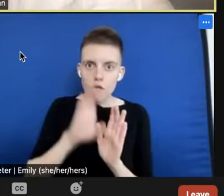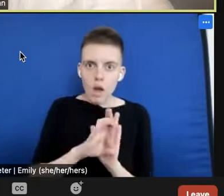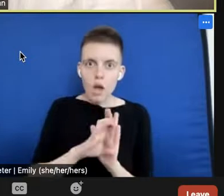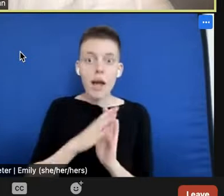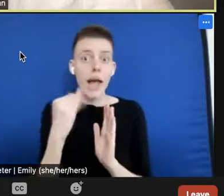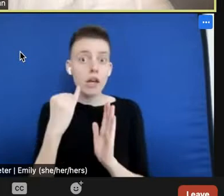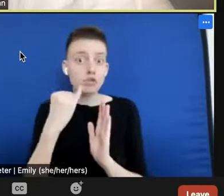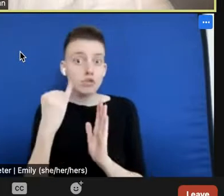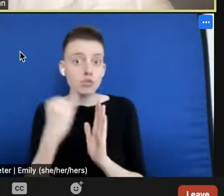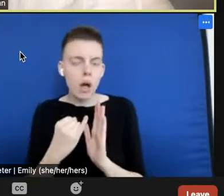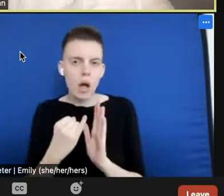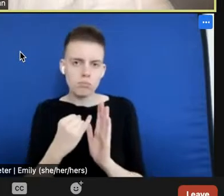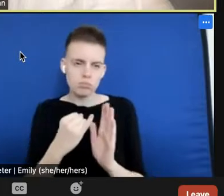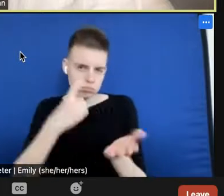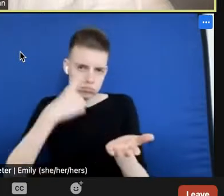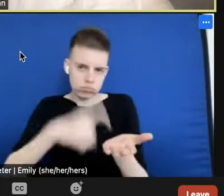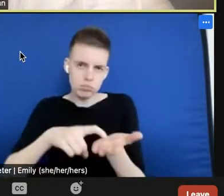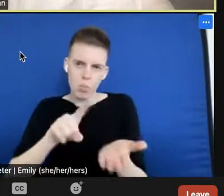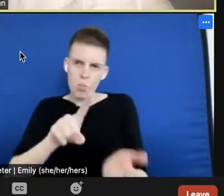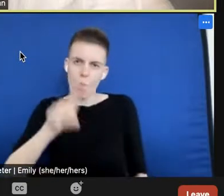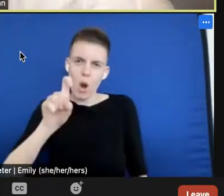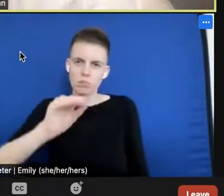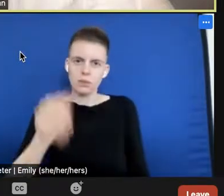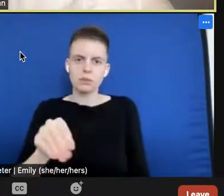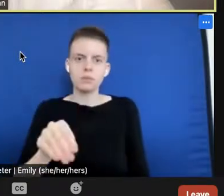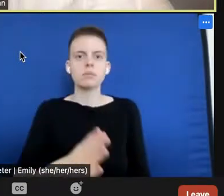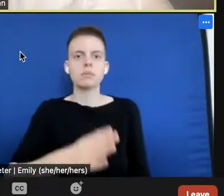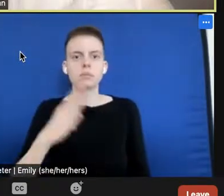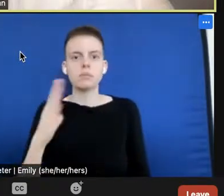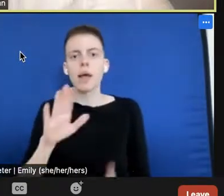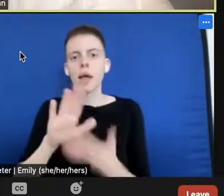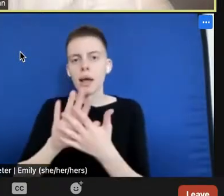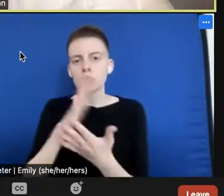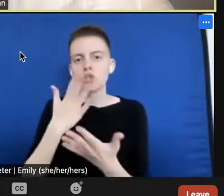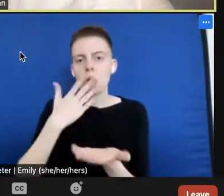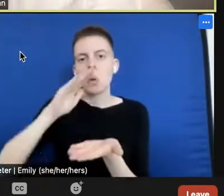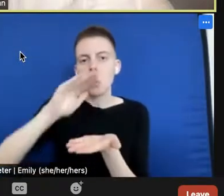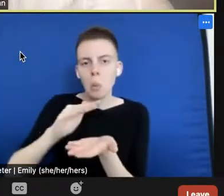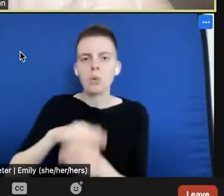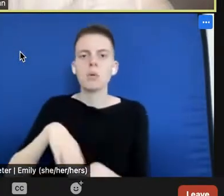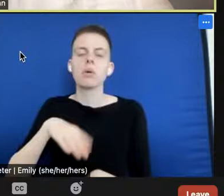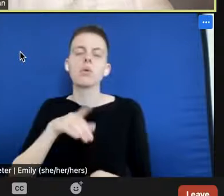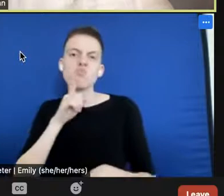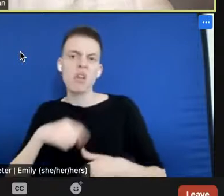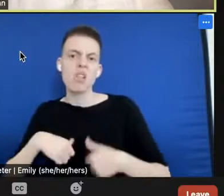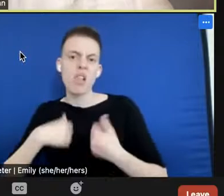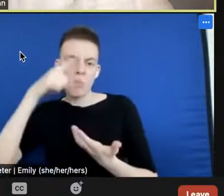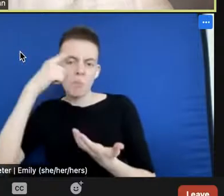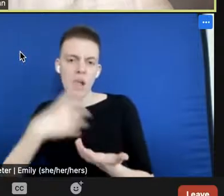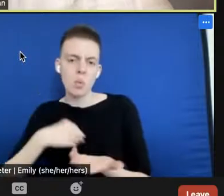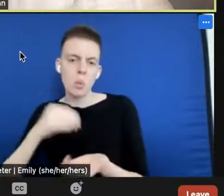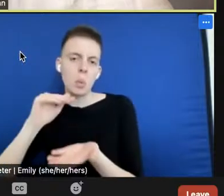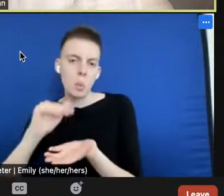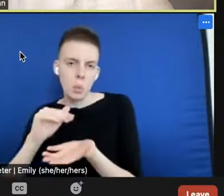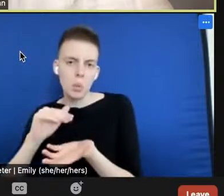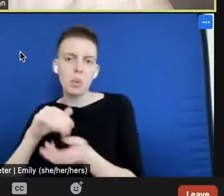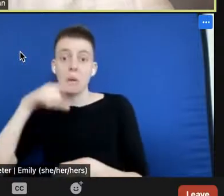drawings. Abstract color drawings were less, realistic black and white were less, and abstract black and white were the hardest of